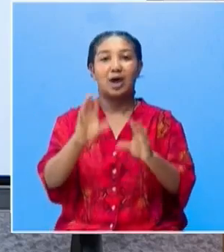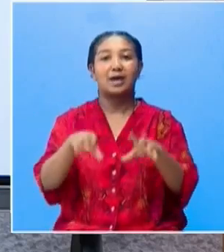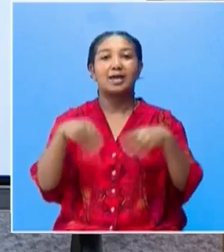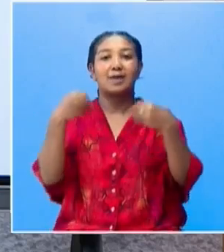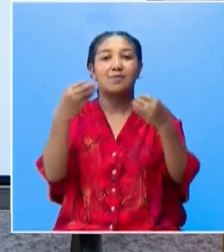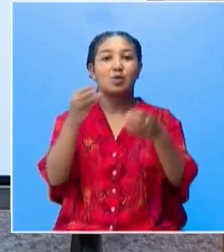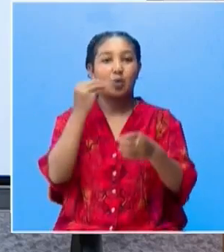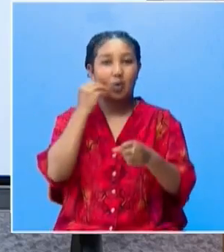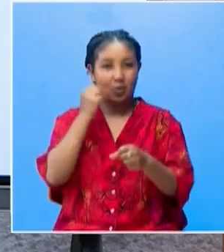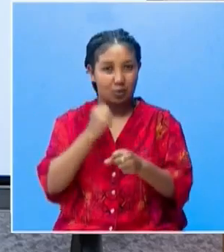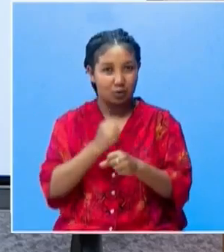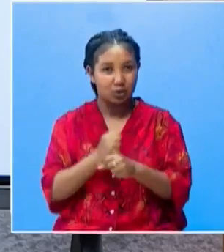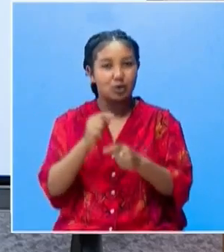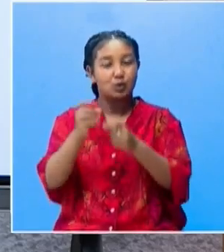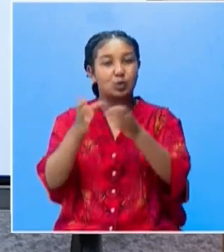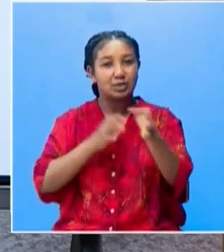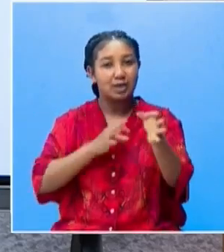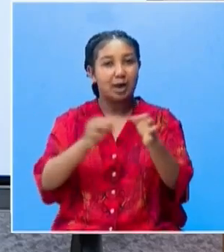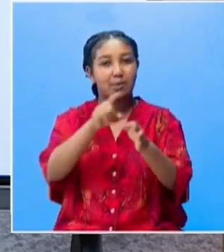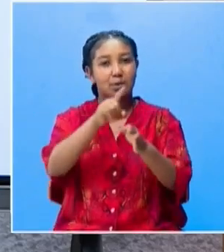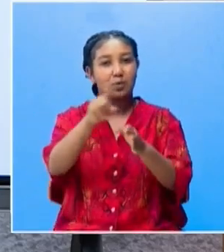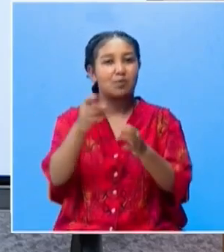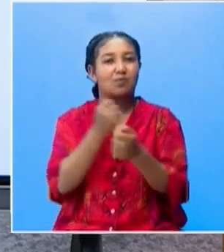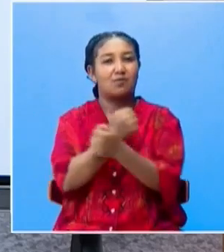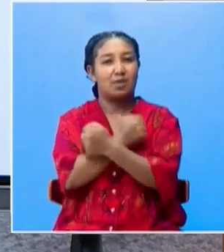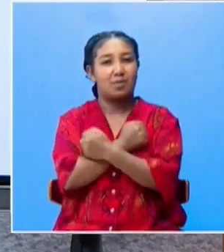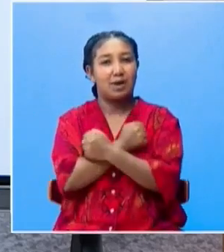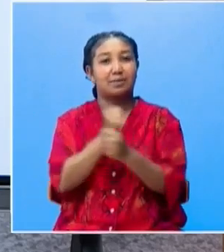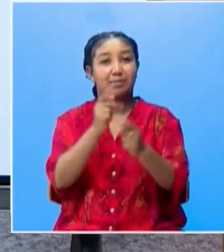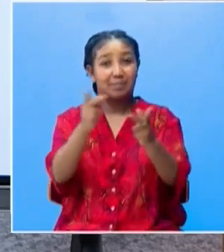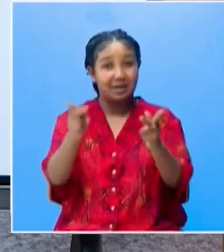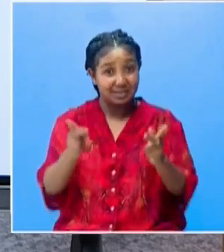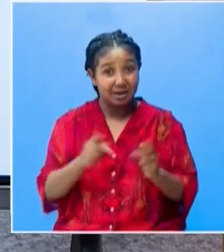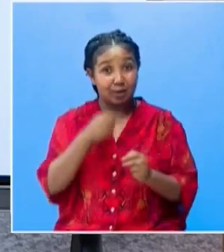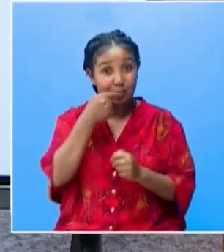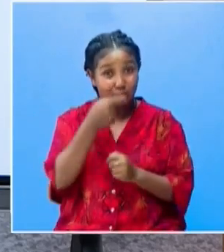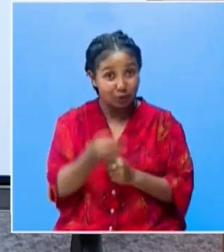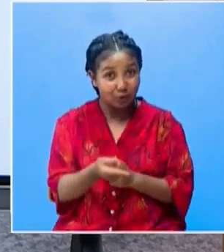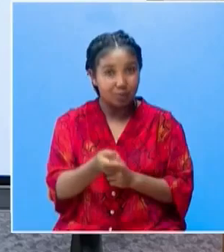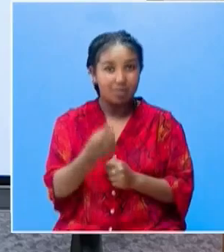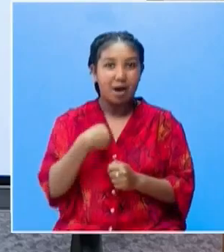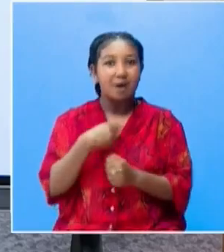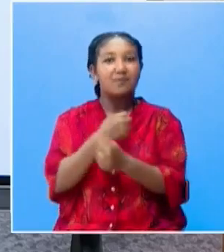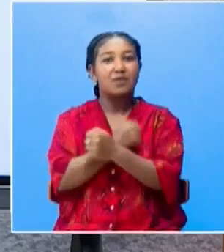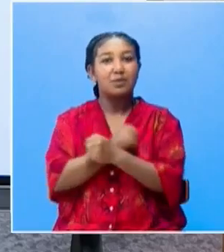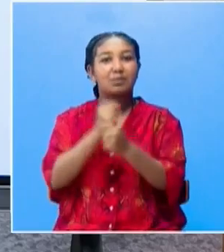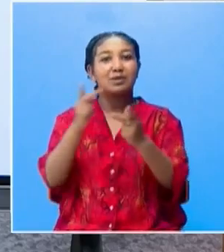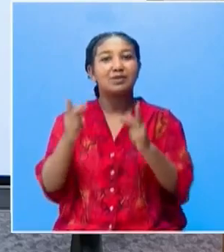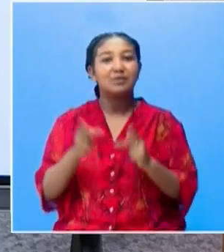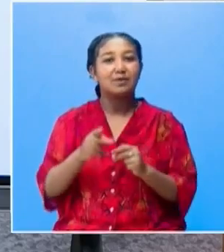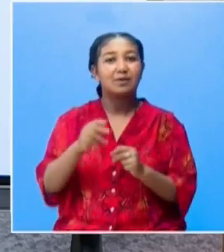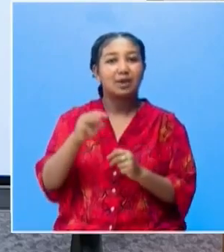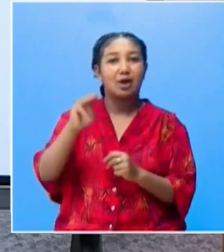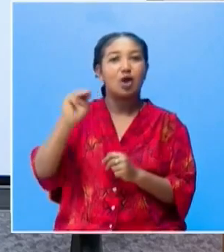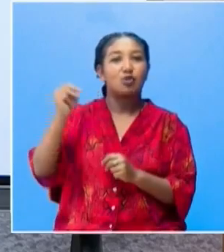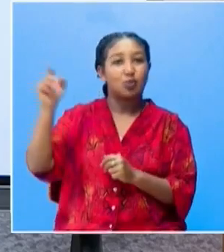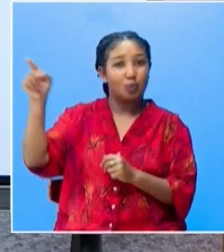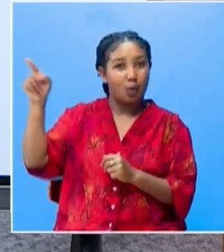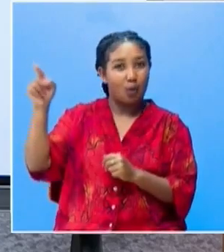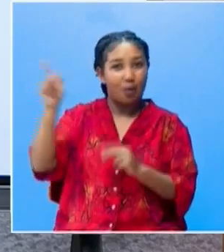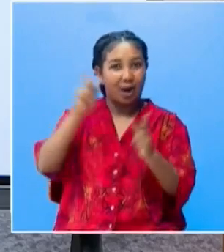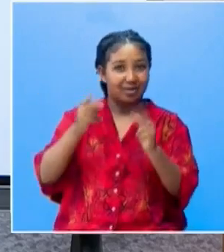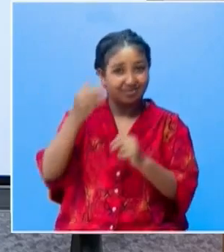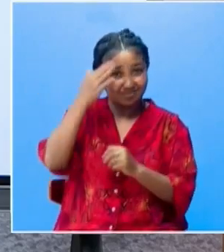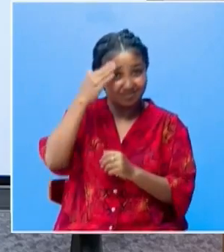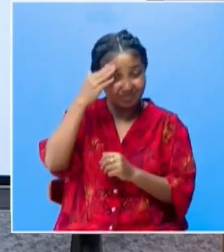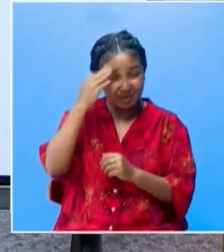you a homework to describe your favorite place. And I told you that my favorite place is Ontoto Park.